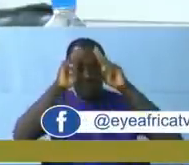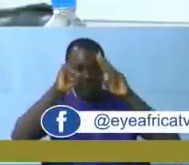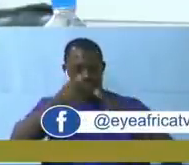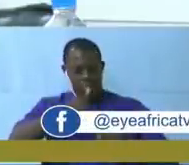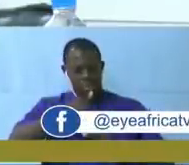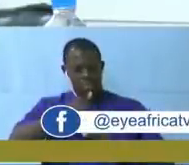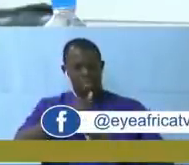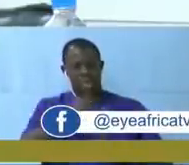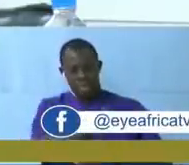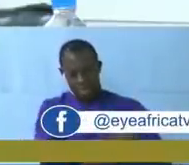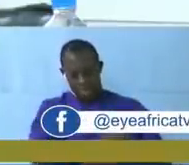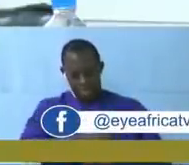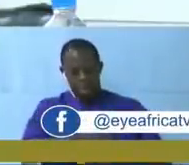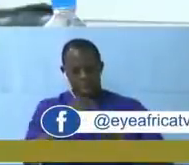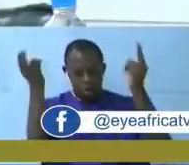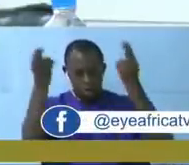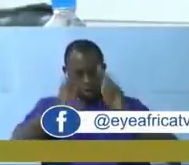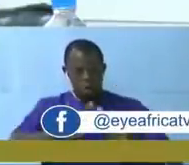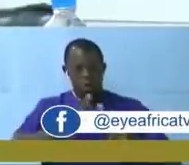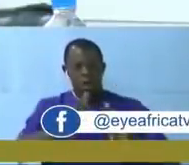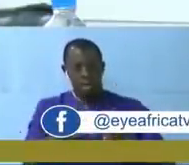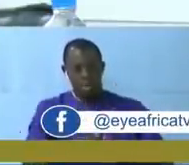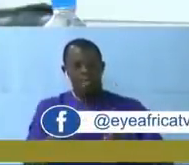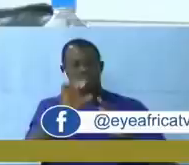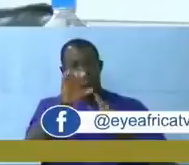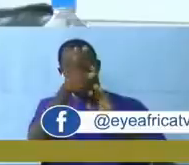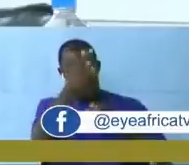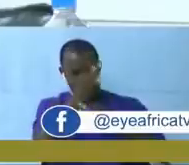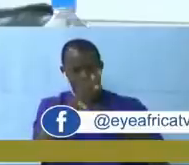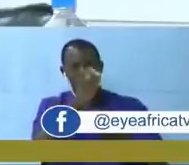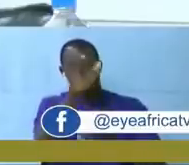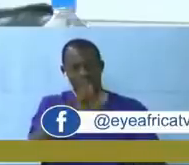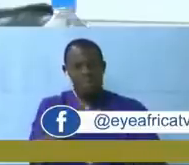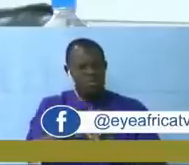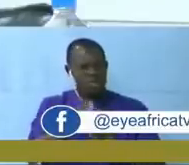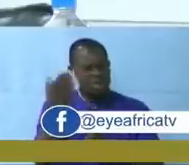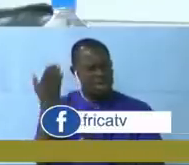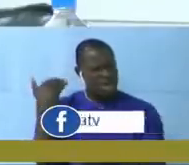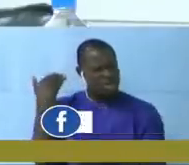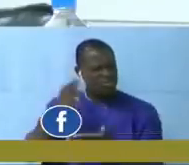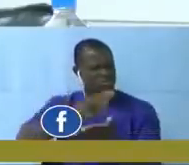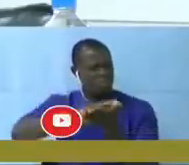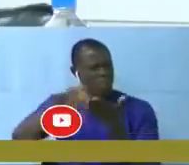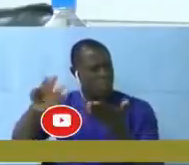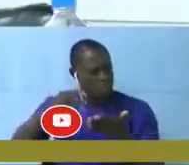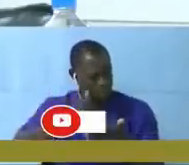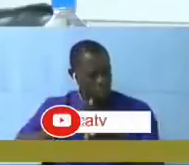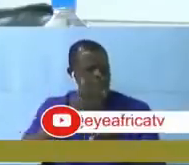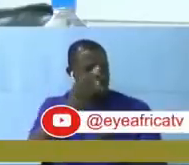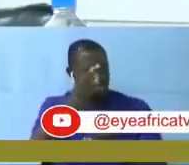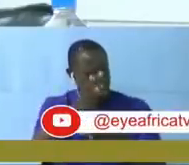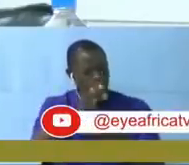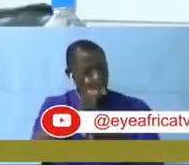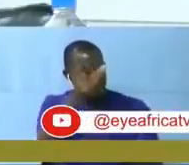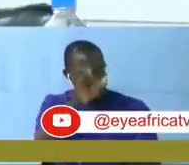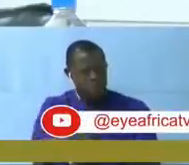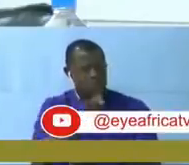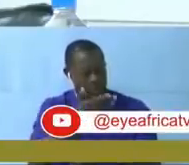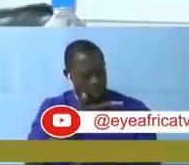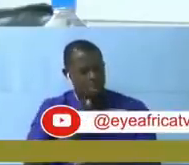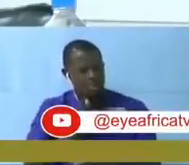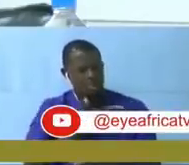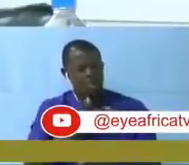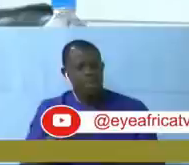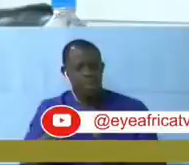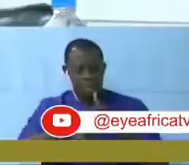lectures. For close to a decade, I think. Lo aju nak ci doxalini loi rewmi buma ko don jangale be ñenti at bala may toxu